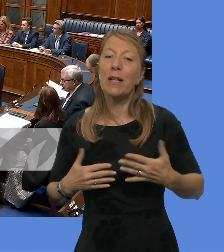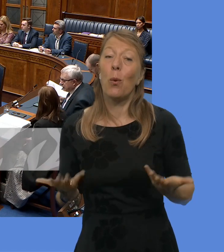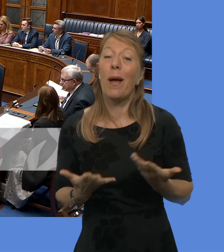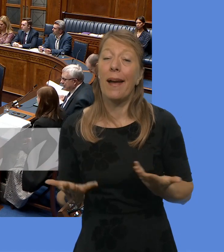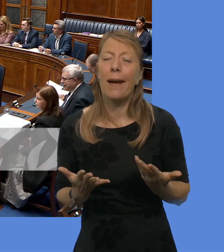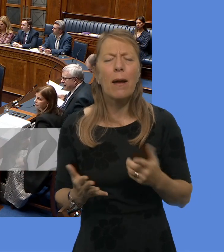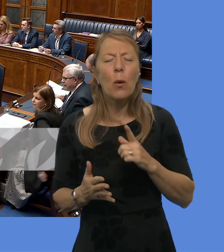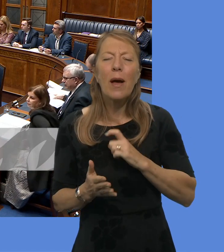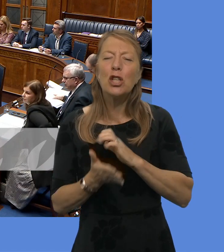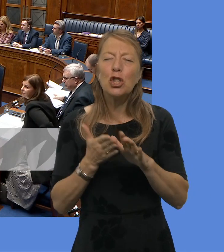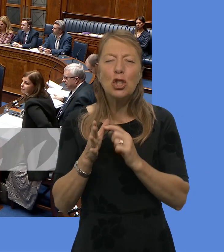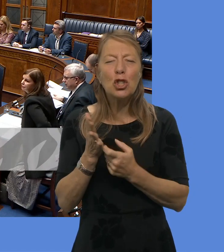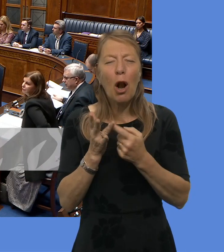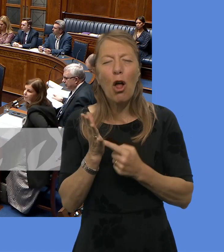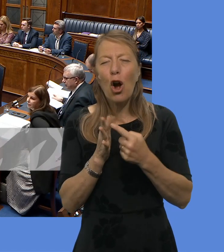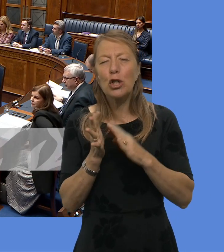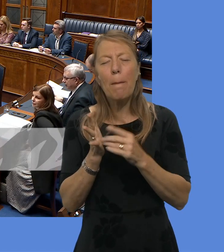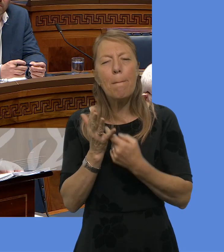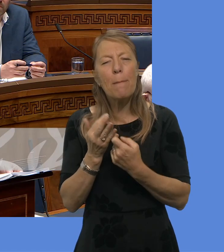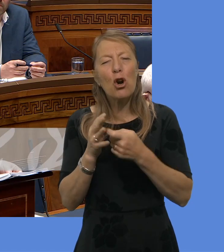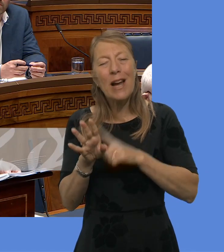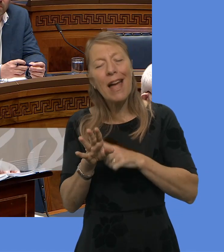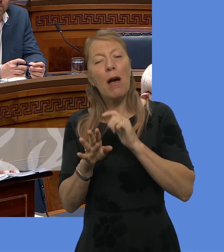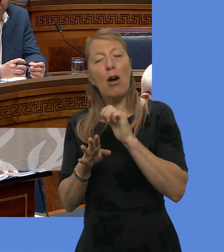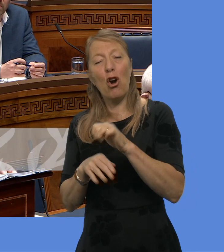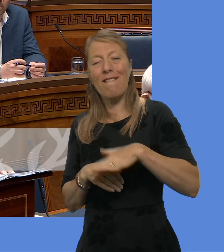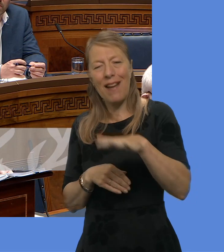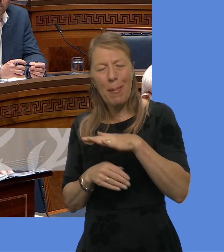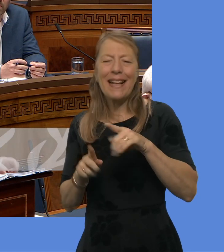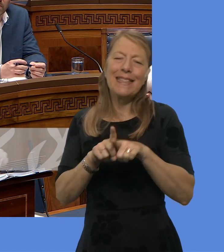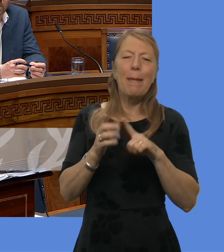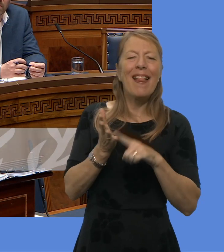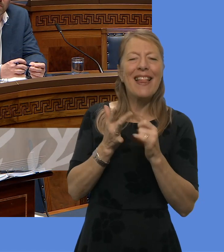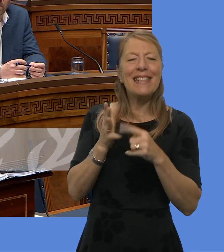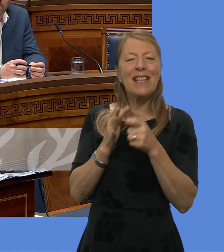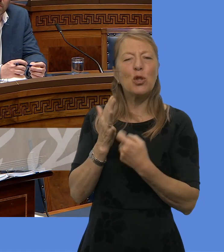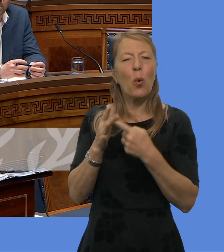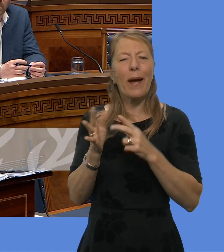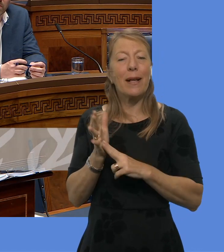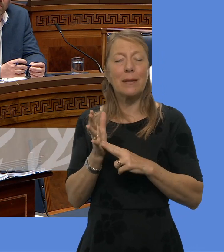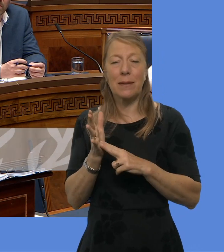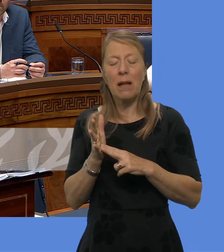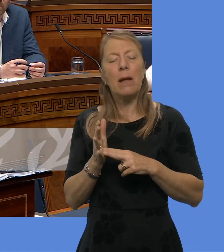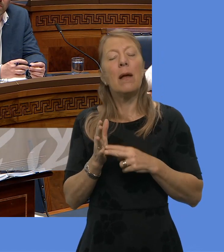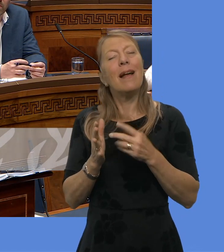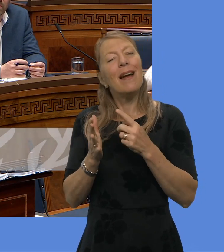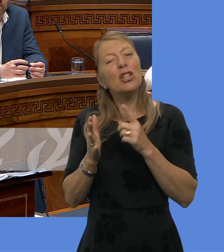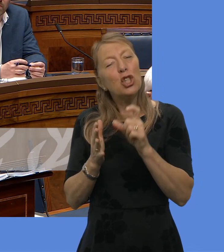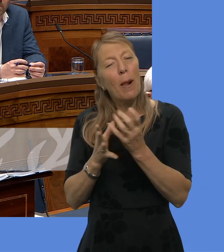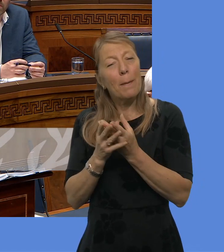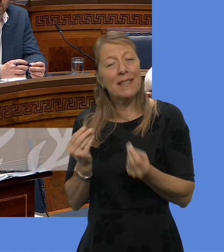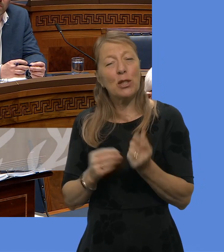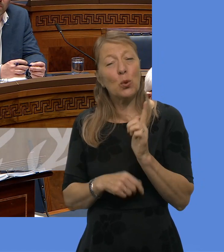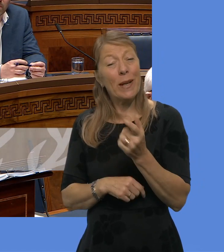Murray's family and supported by the family of Lisa Dorian. Charlotte went missing in 2012, and in 2019 her former partner was convicted of her